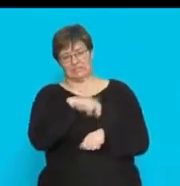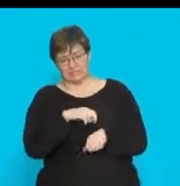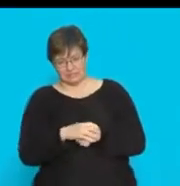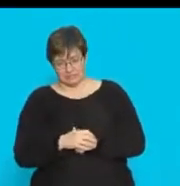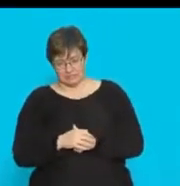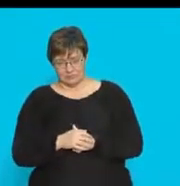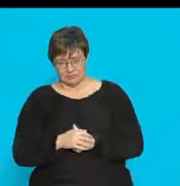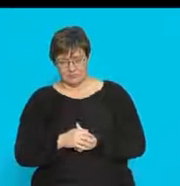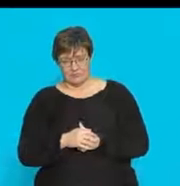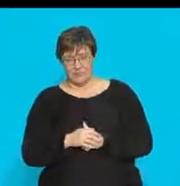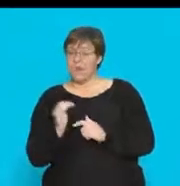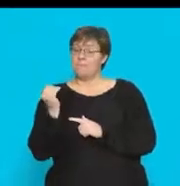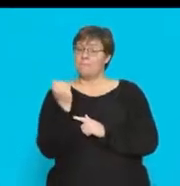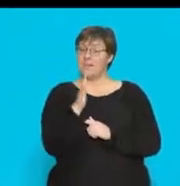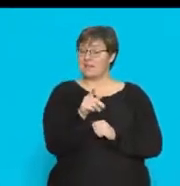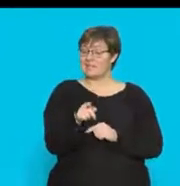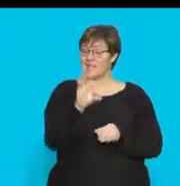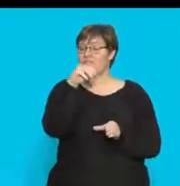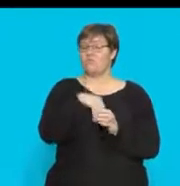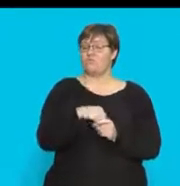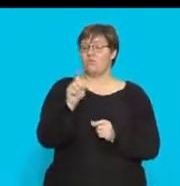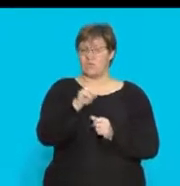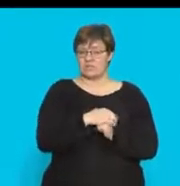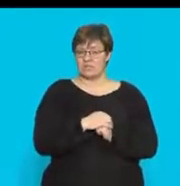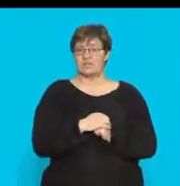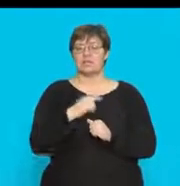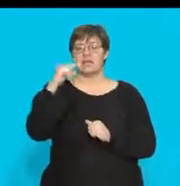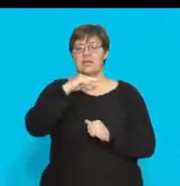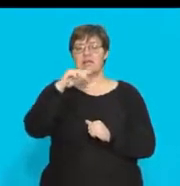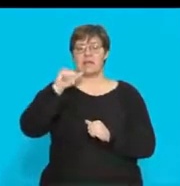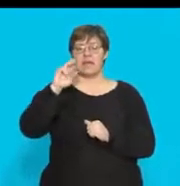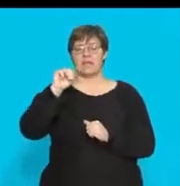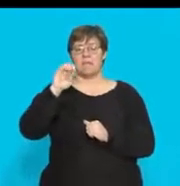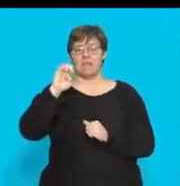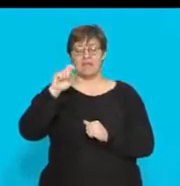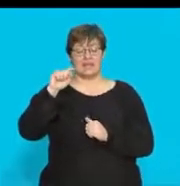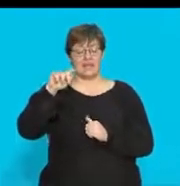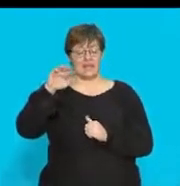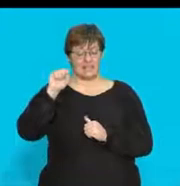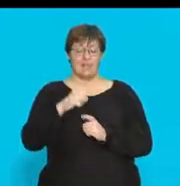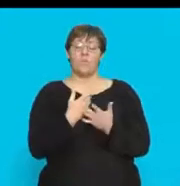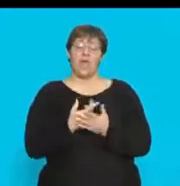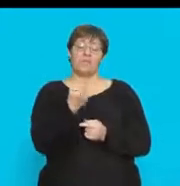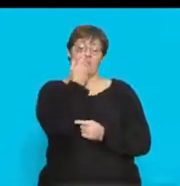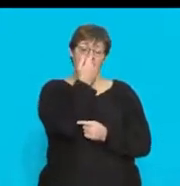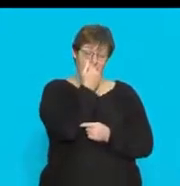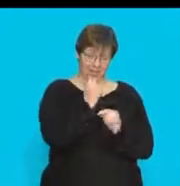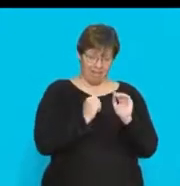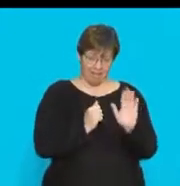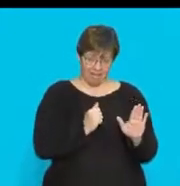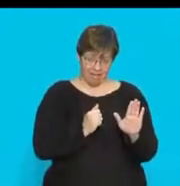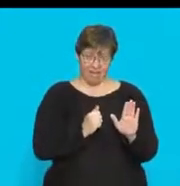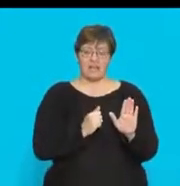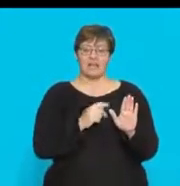we get to plants, all right, involves gametes. So we're going to have a male, as we said, is a